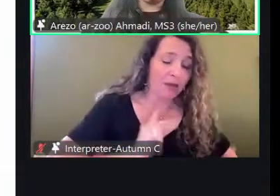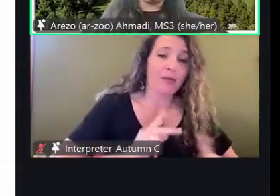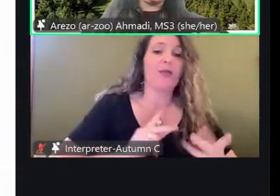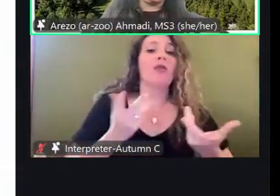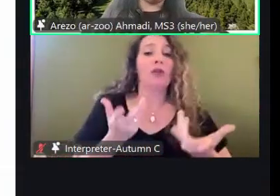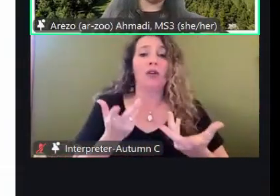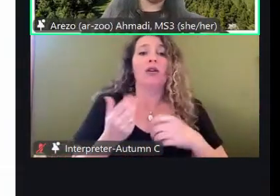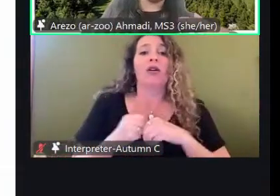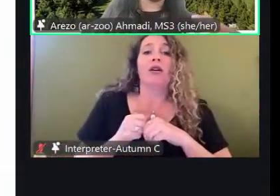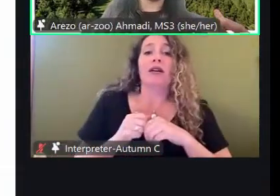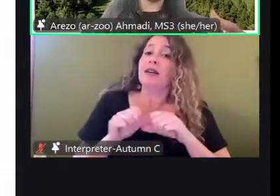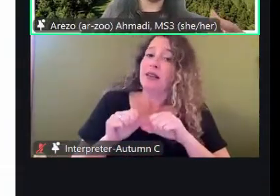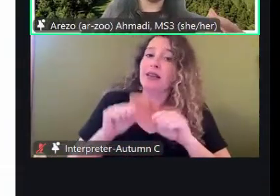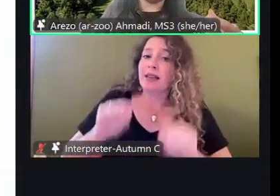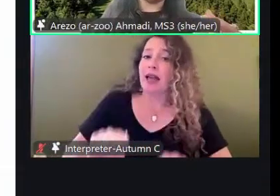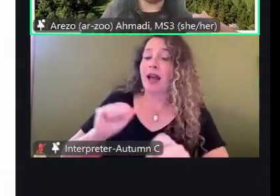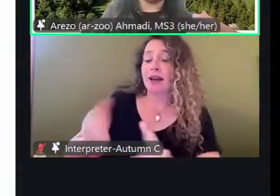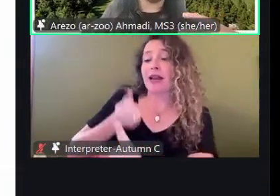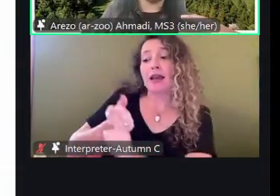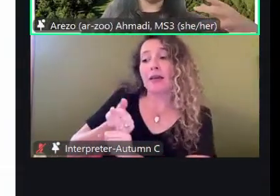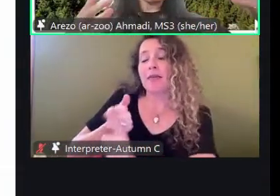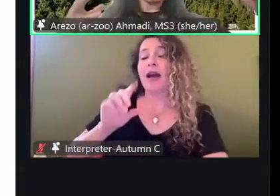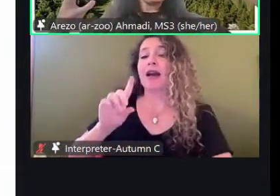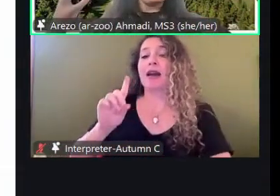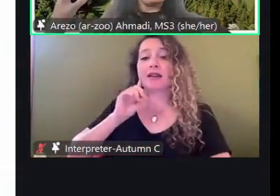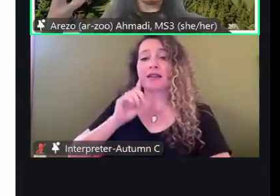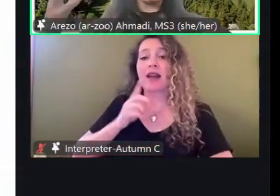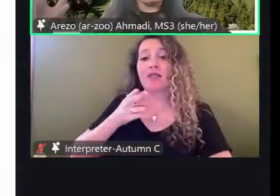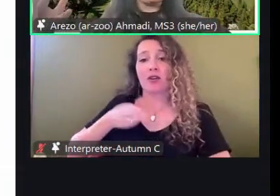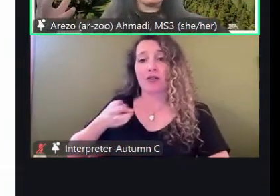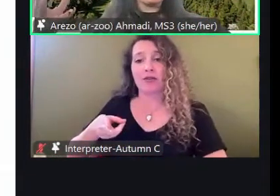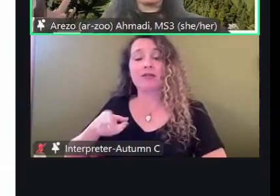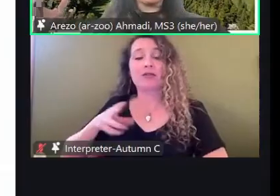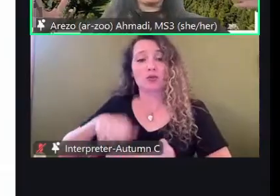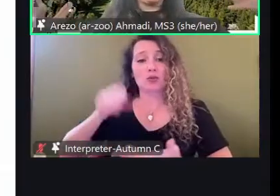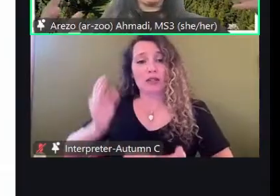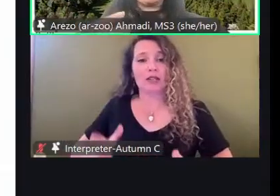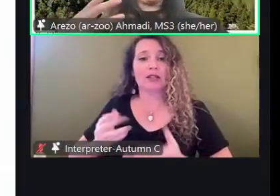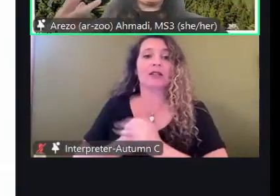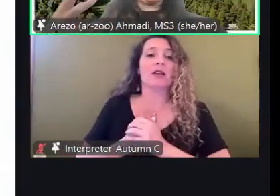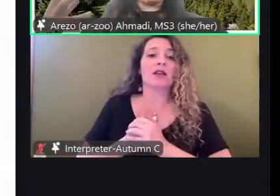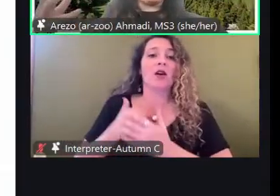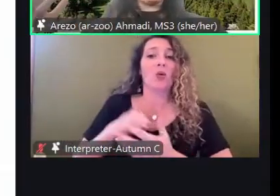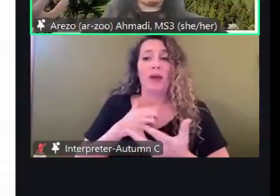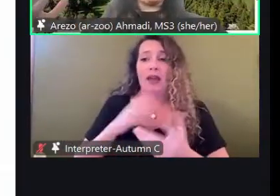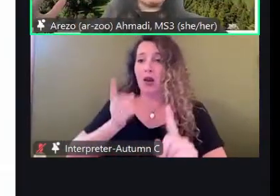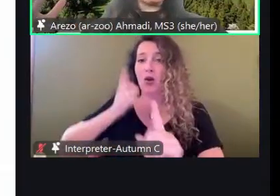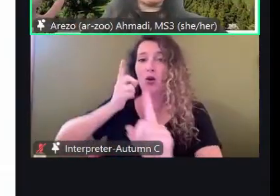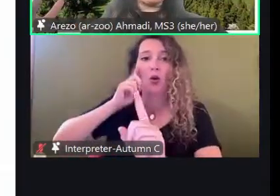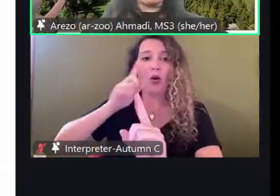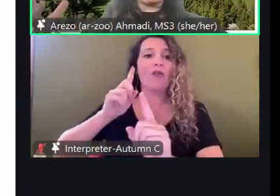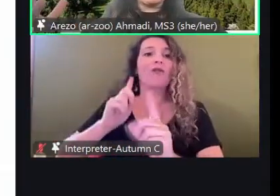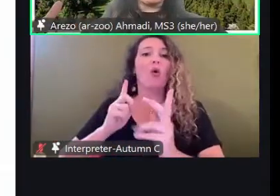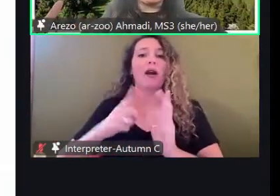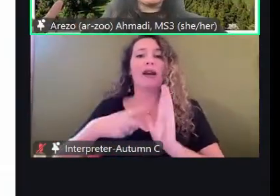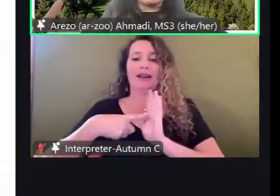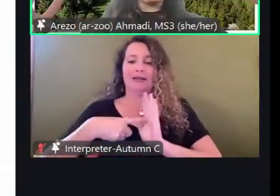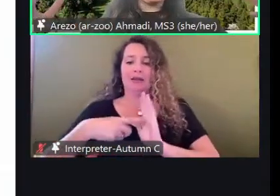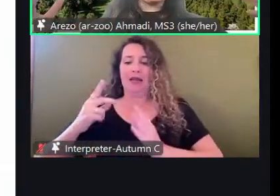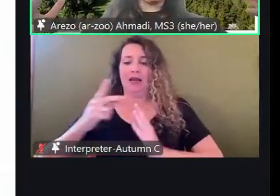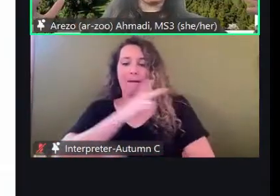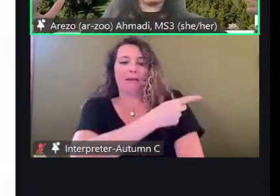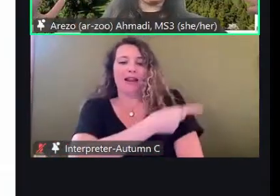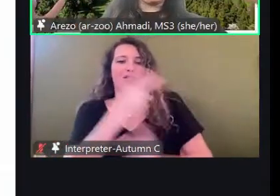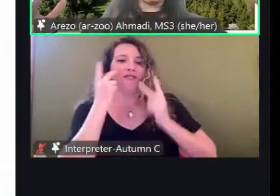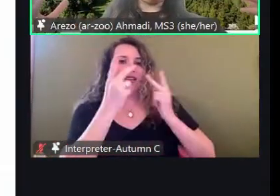patients. We wanted to explore the setting of a patient visit. So we aim to have a simulated patient visit at the end